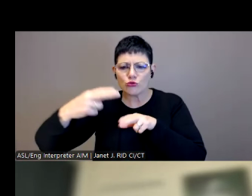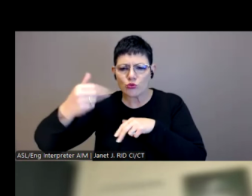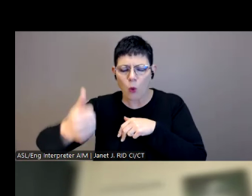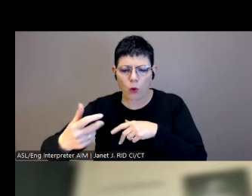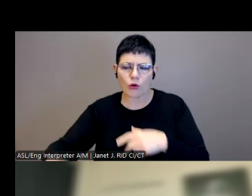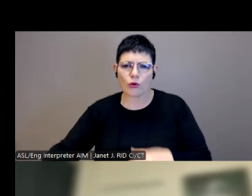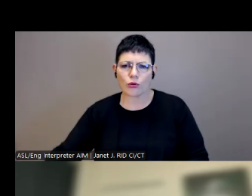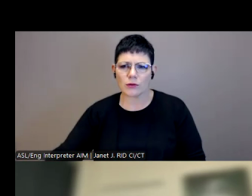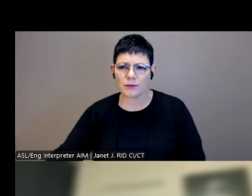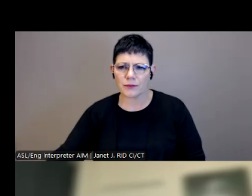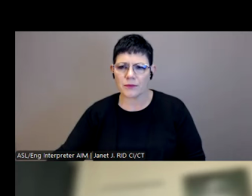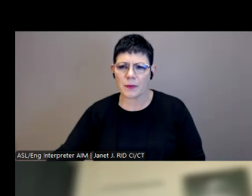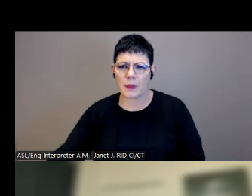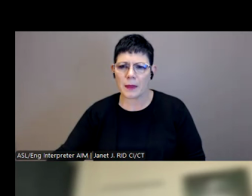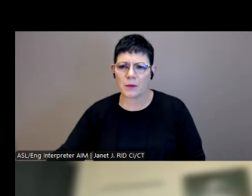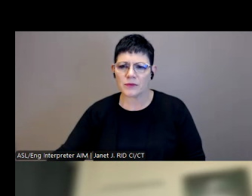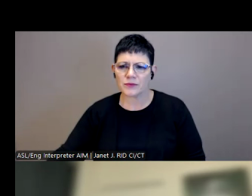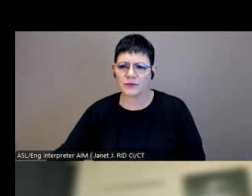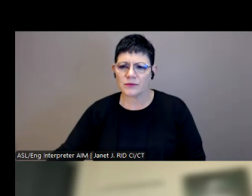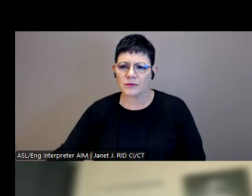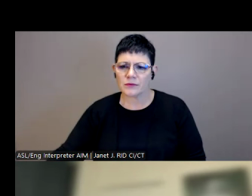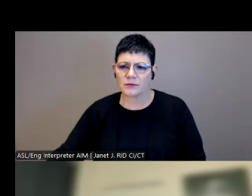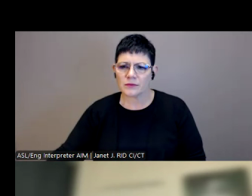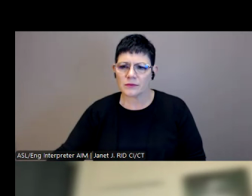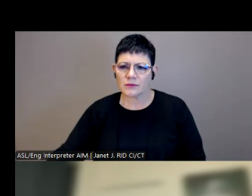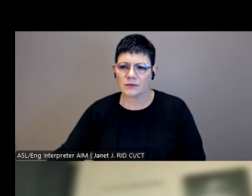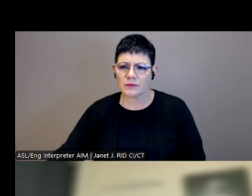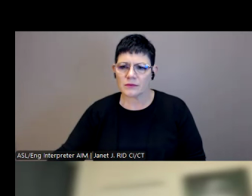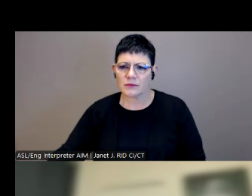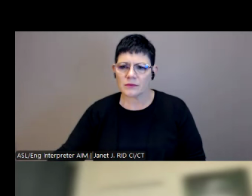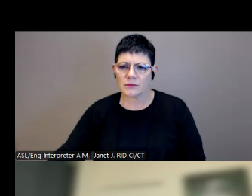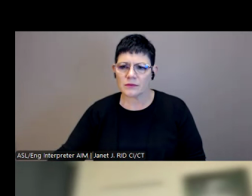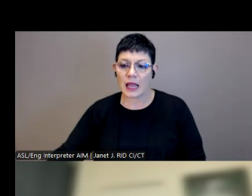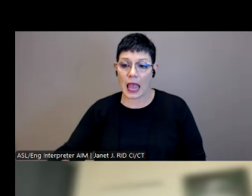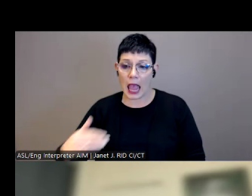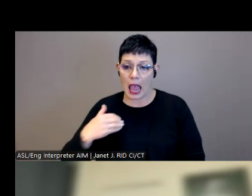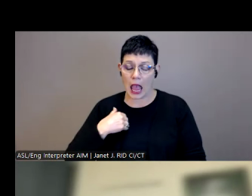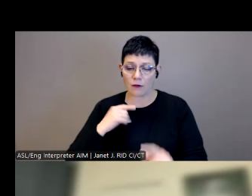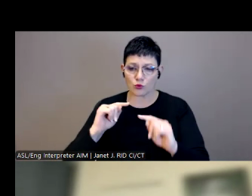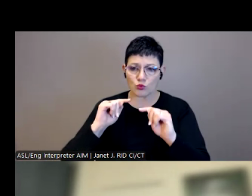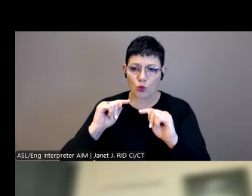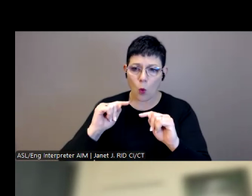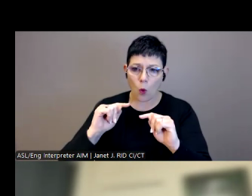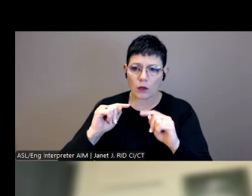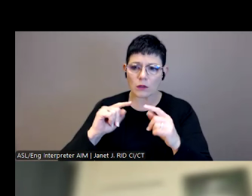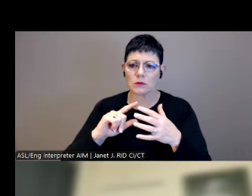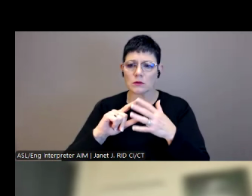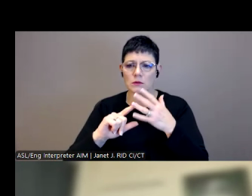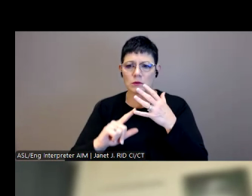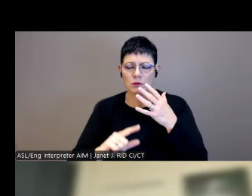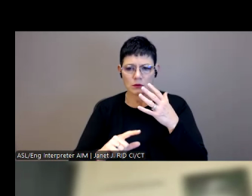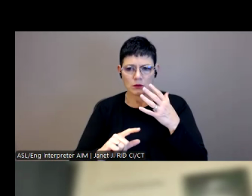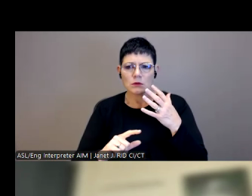are interviews with experts. There are little tutorials on how to do some of the strategies we talk about.